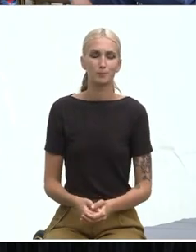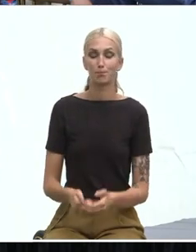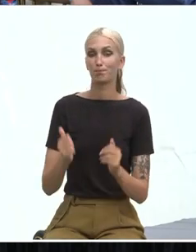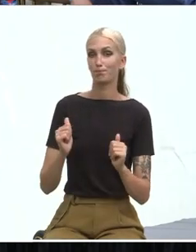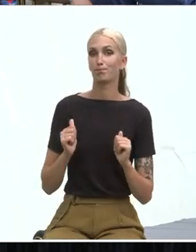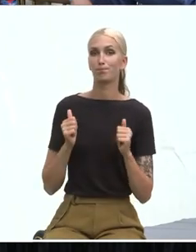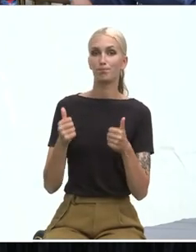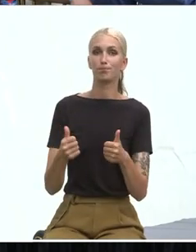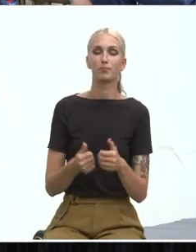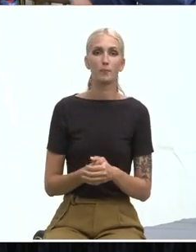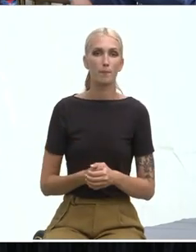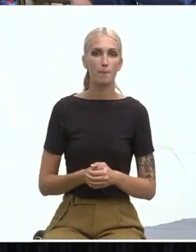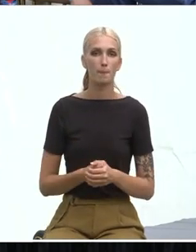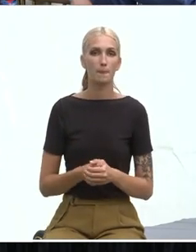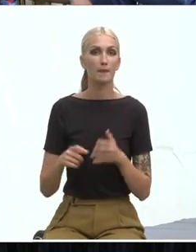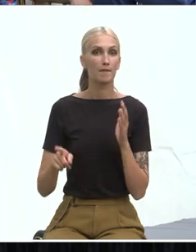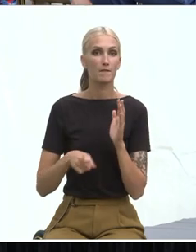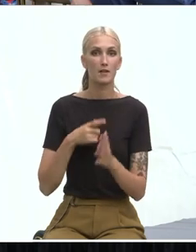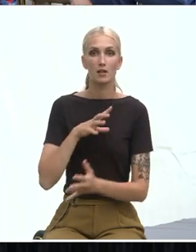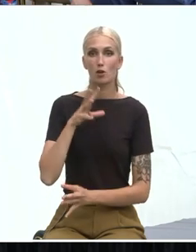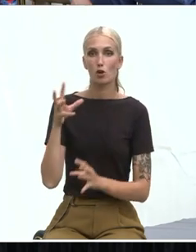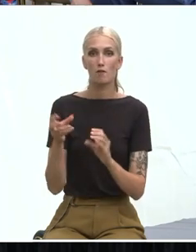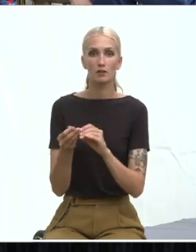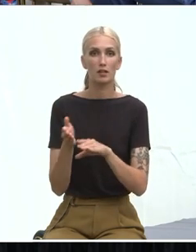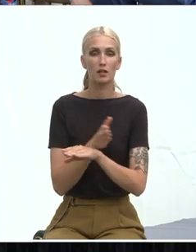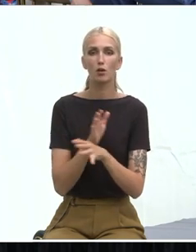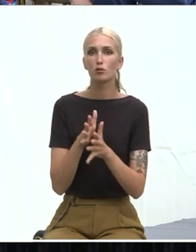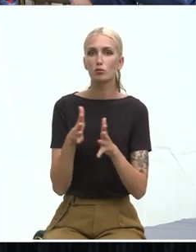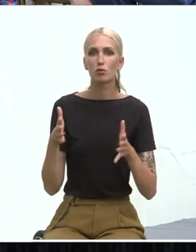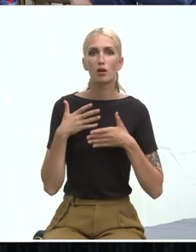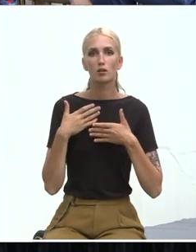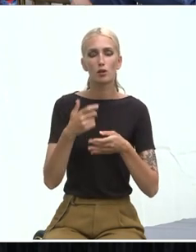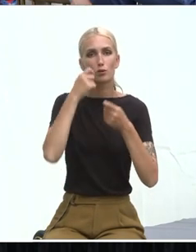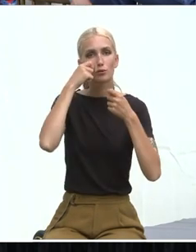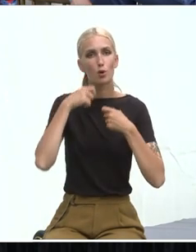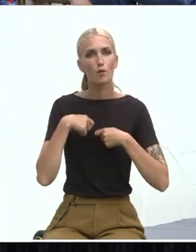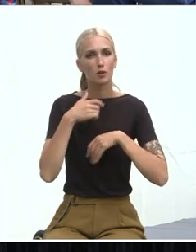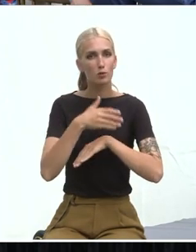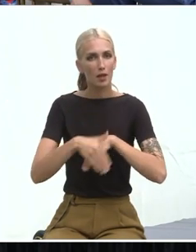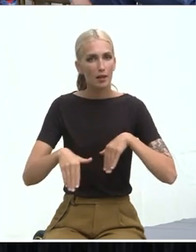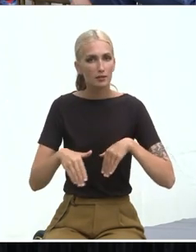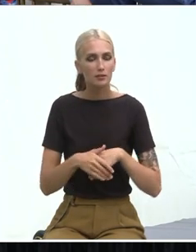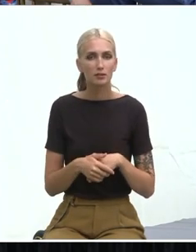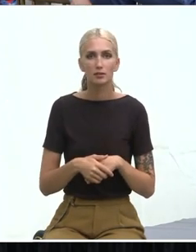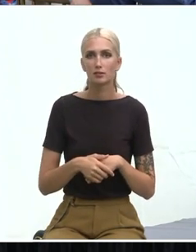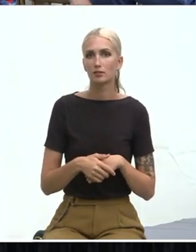And also, before wrapping up, thanks for your advices. Ott, you were mentioning